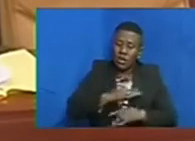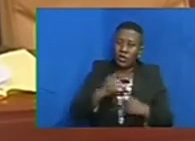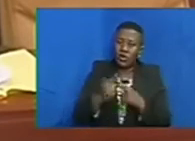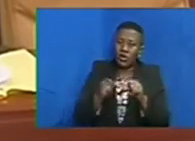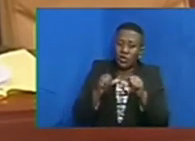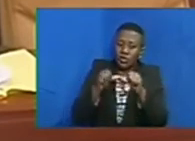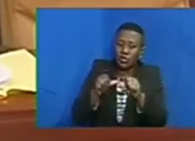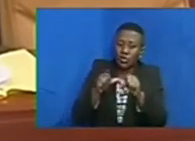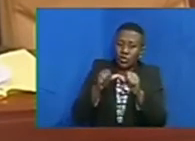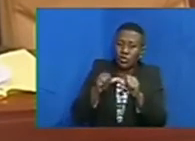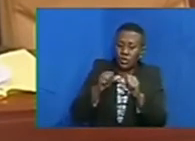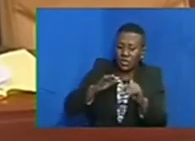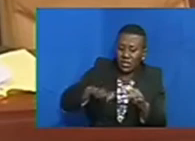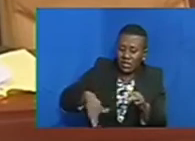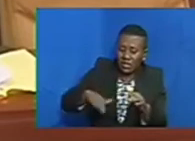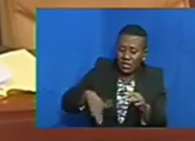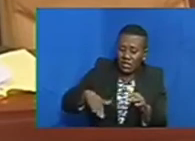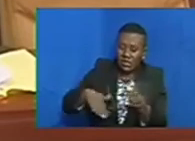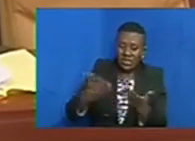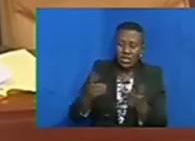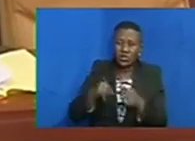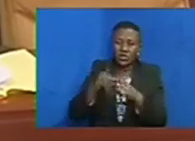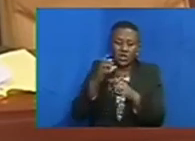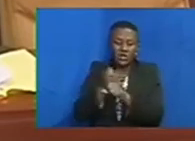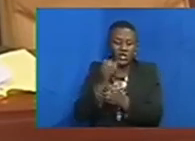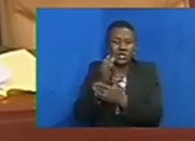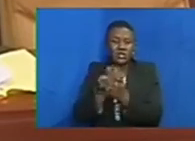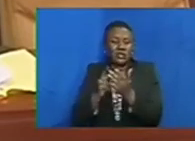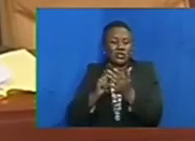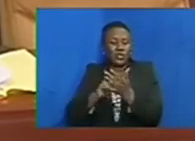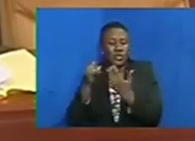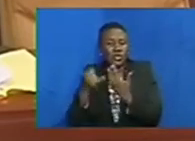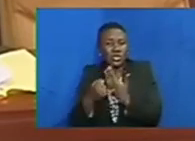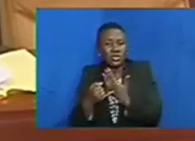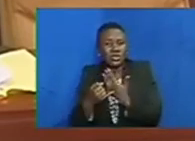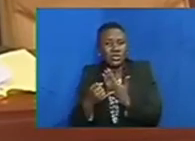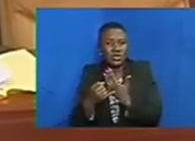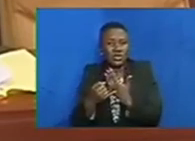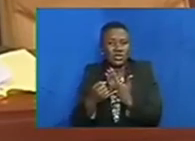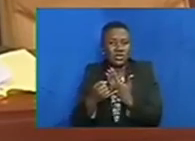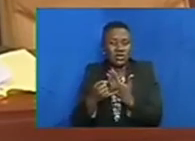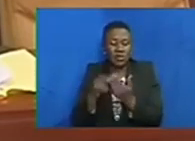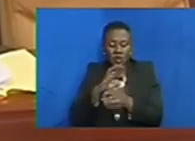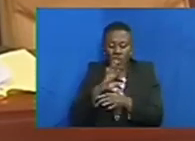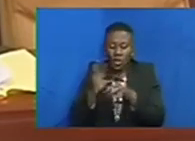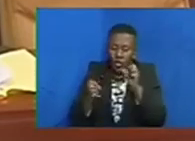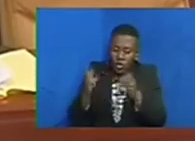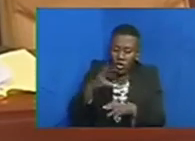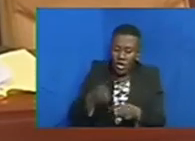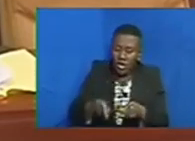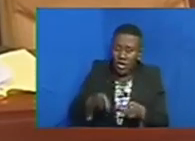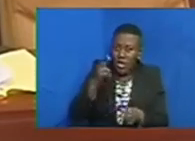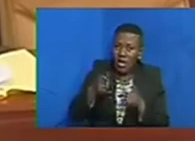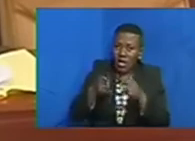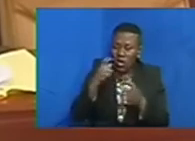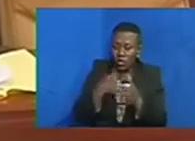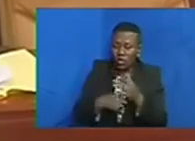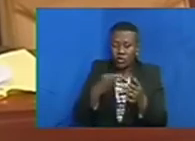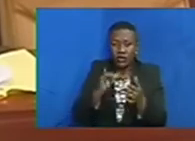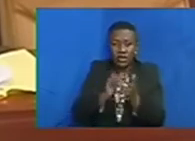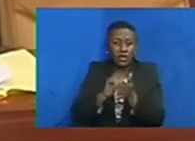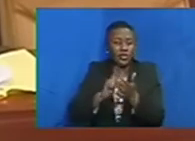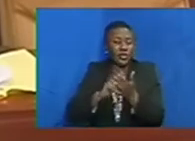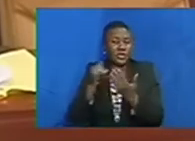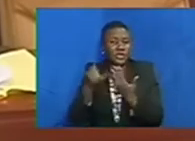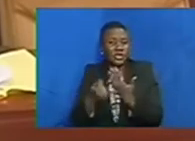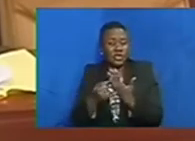delay in the completion of the affordable housing project, since this also contributed to the high cost of the project.